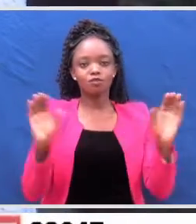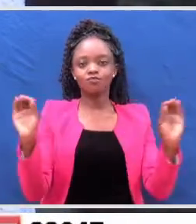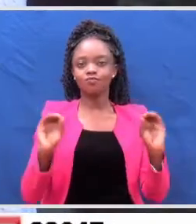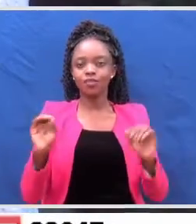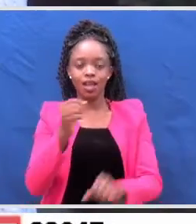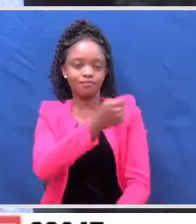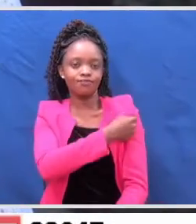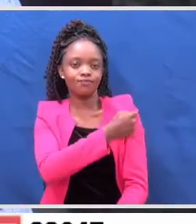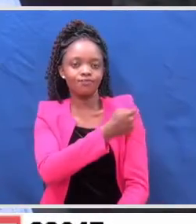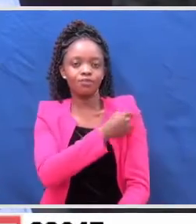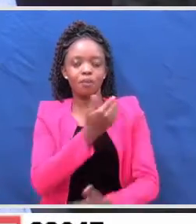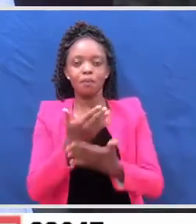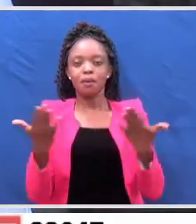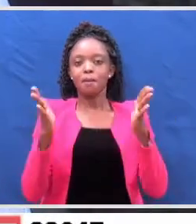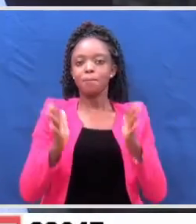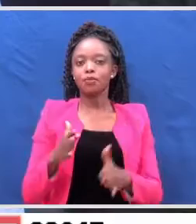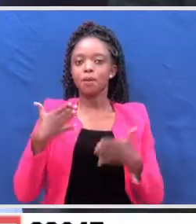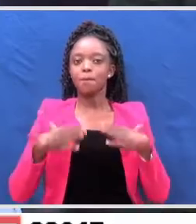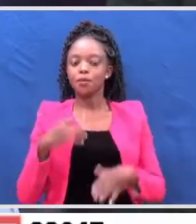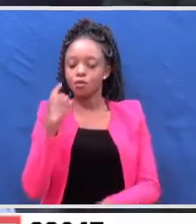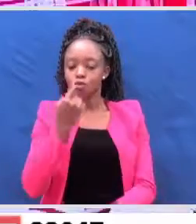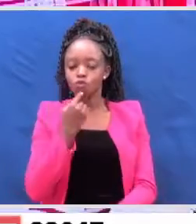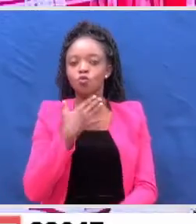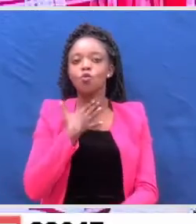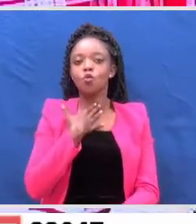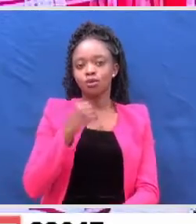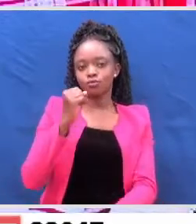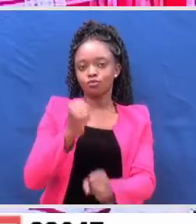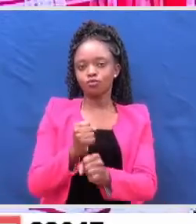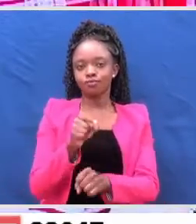vaccination of anybody. It is people who will wish to do so. Moving